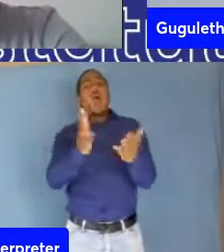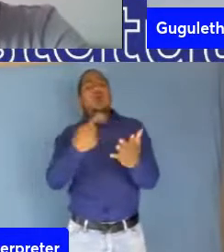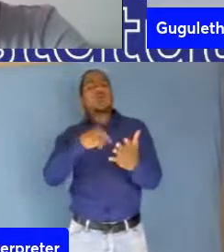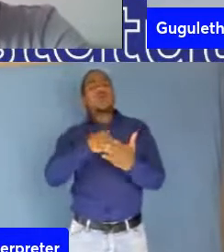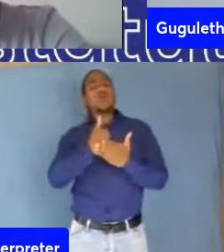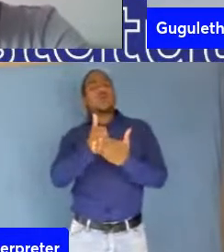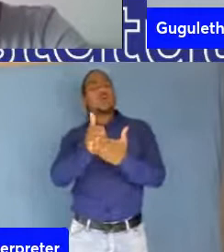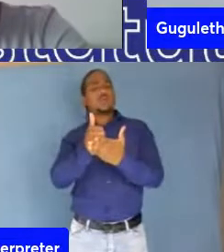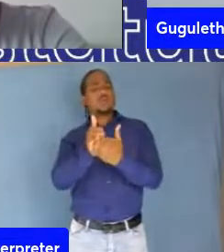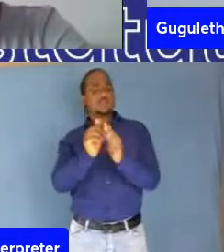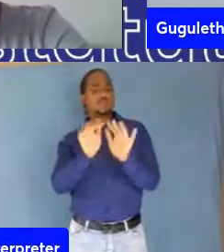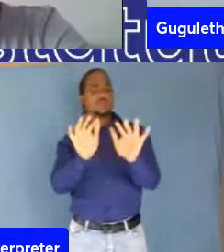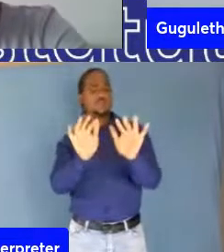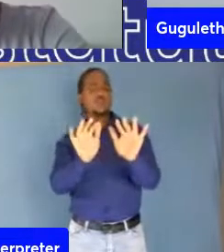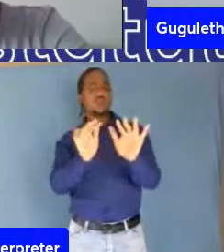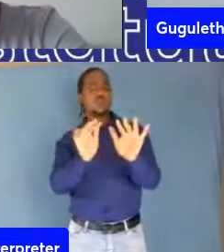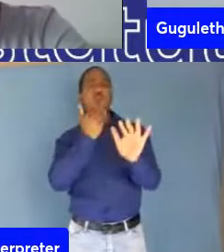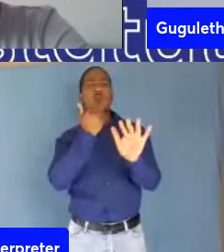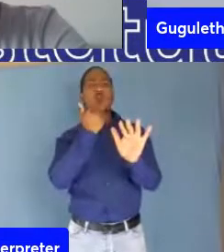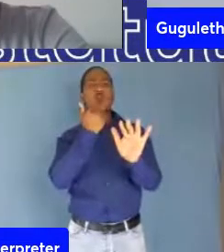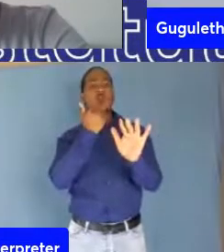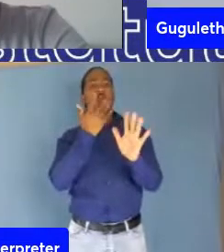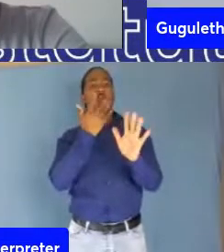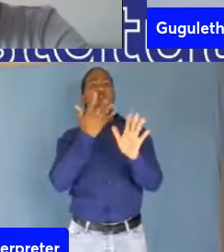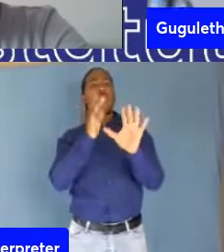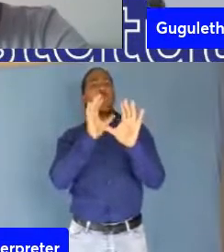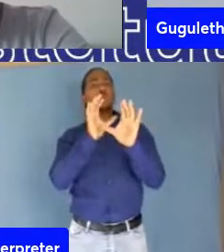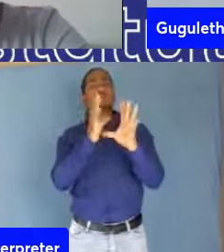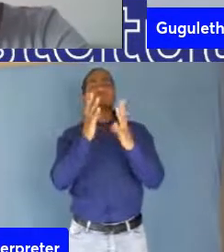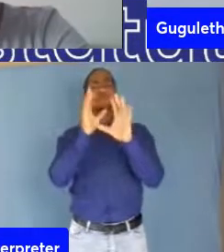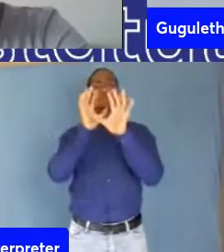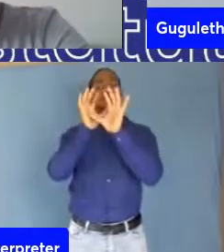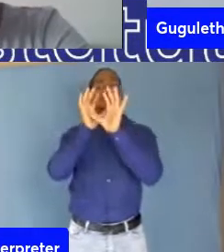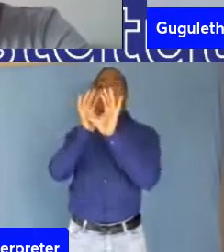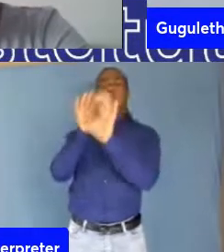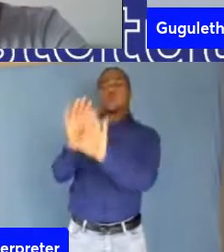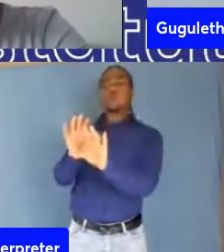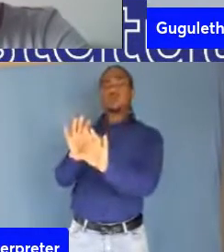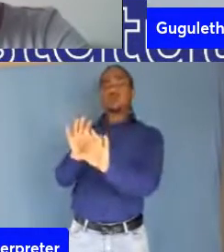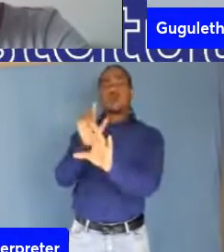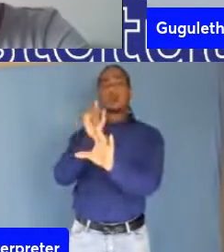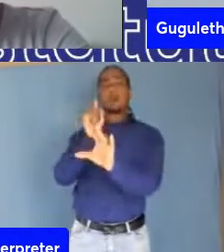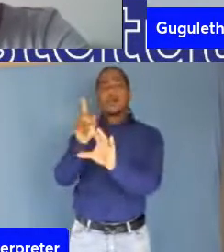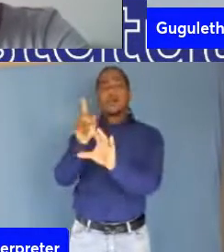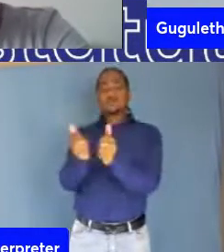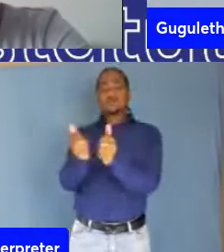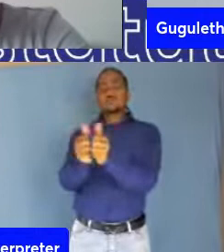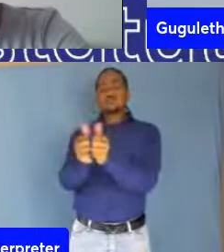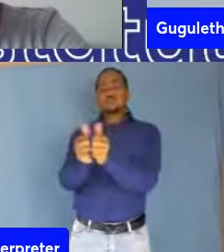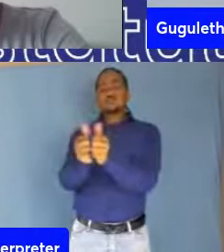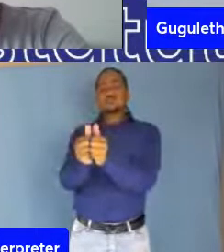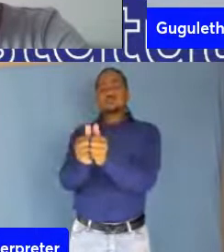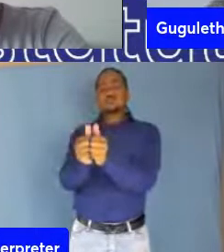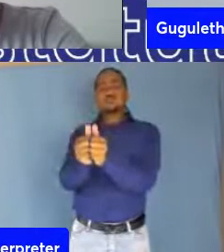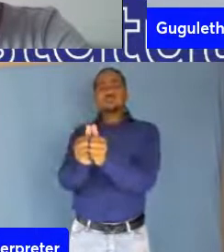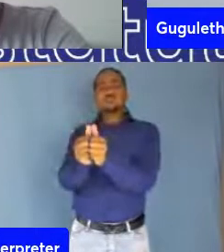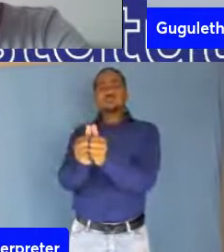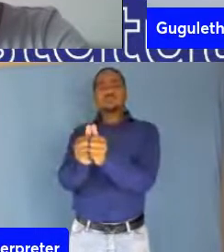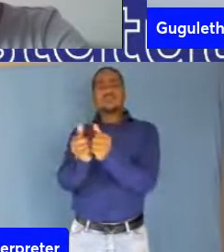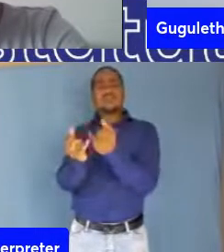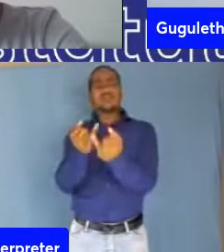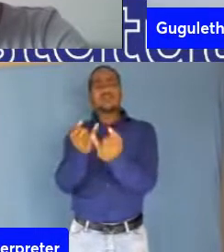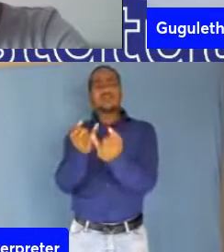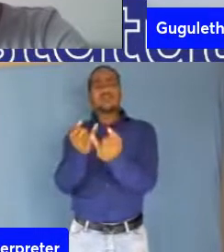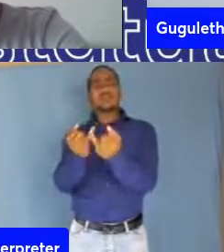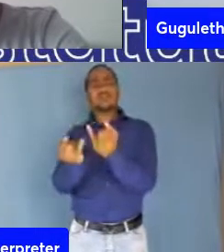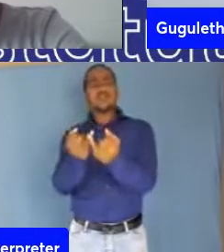people who are being forced to have sex with their partners without their consent? And